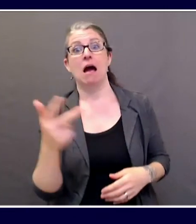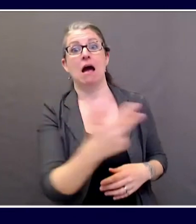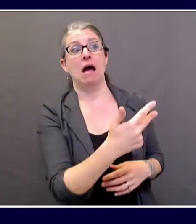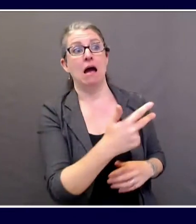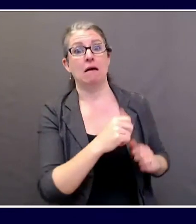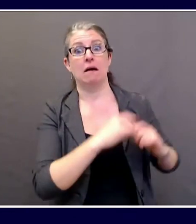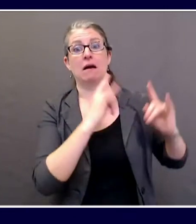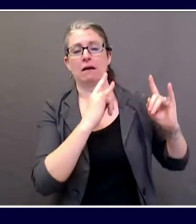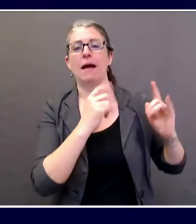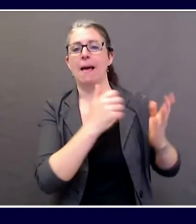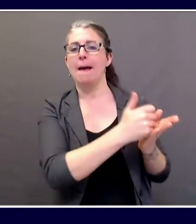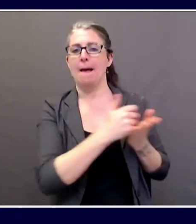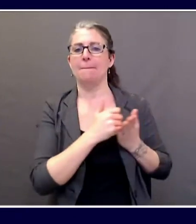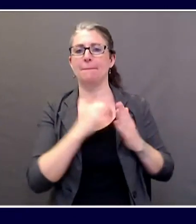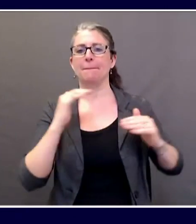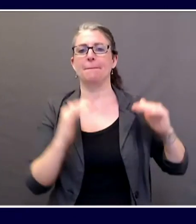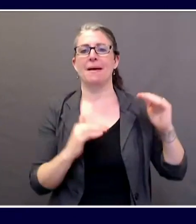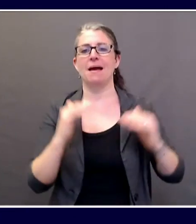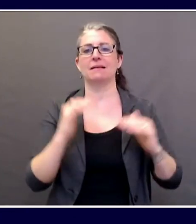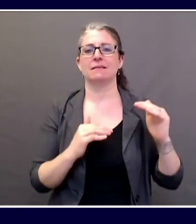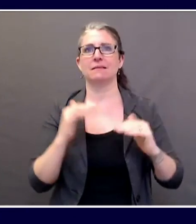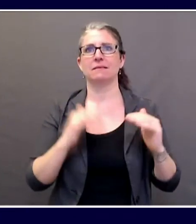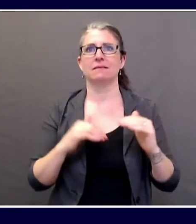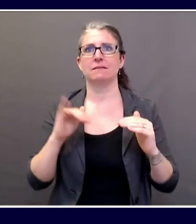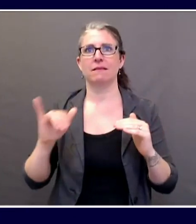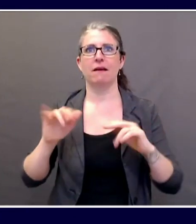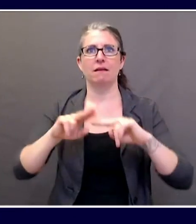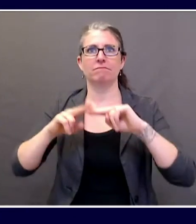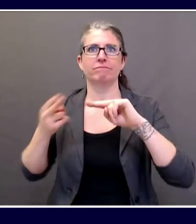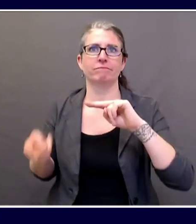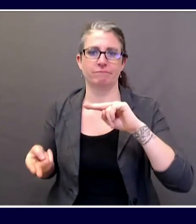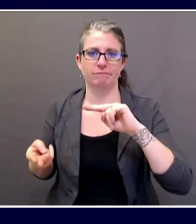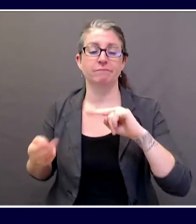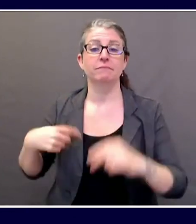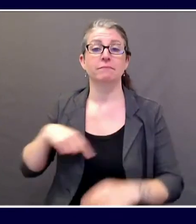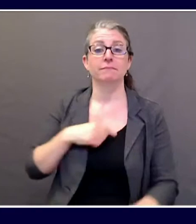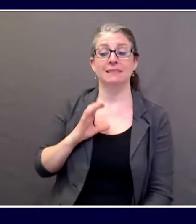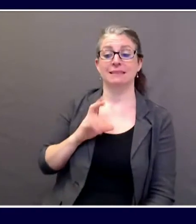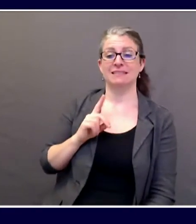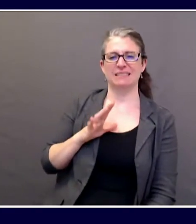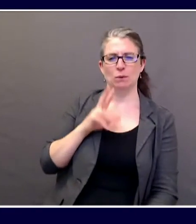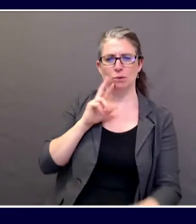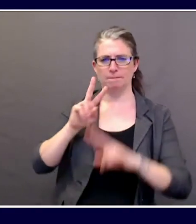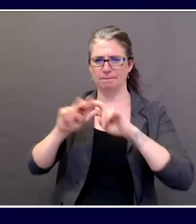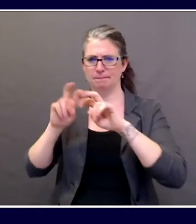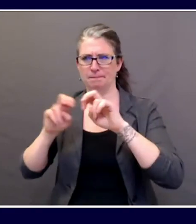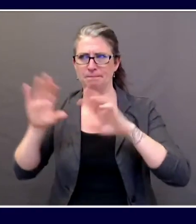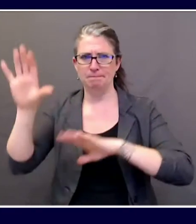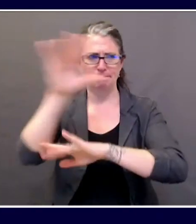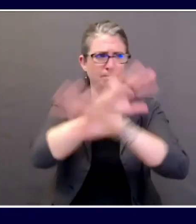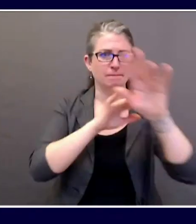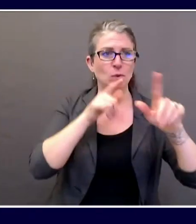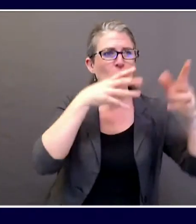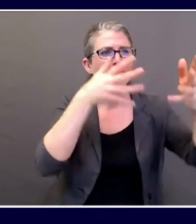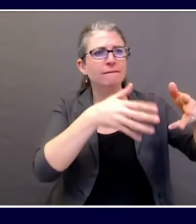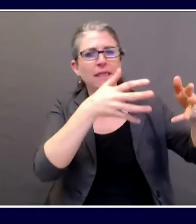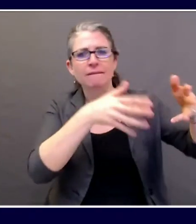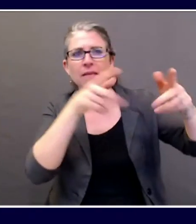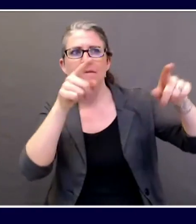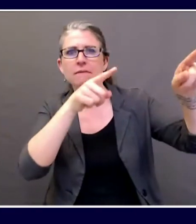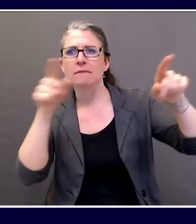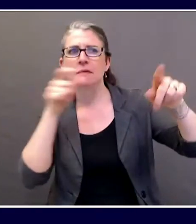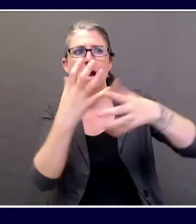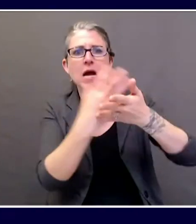try to keep moving doses around if they haven't all been used. Okay, I'll keep on that kind of same vein along with the mobile